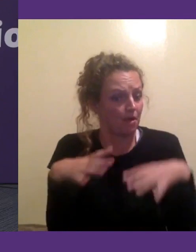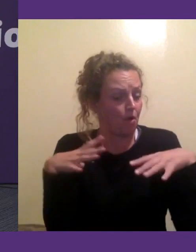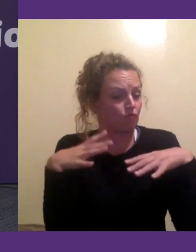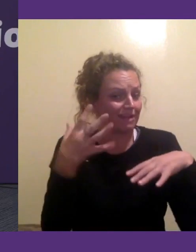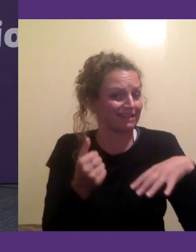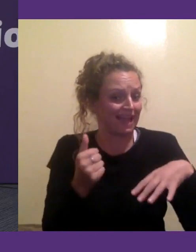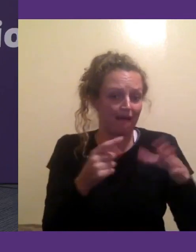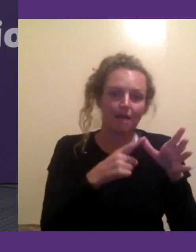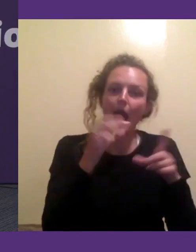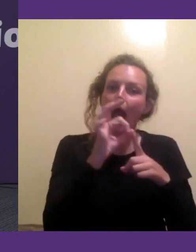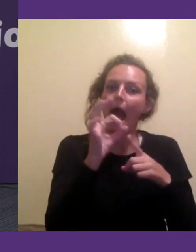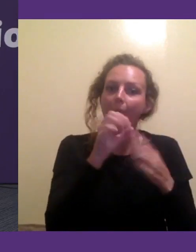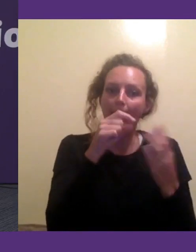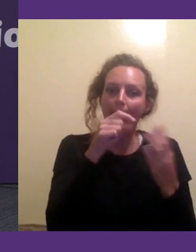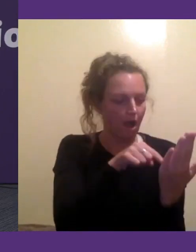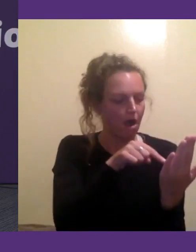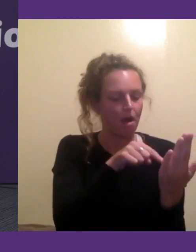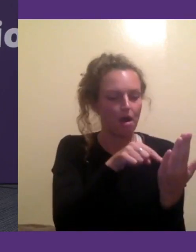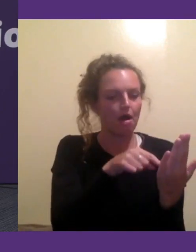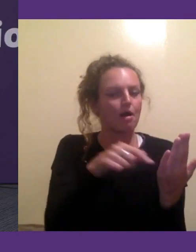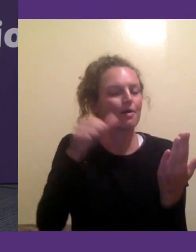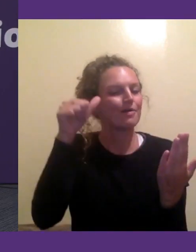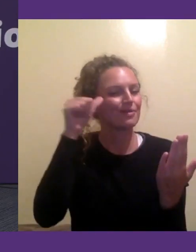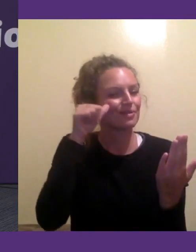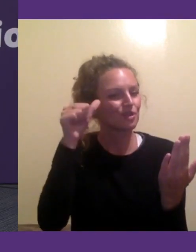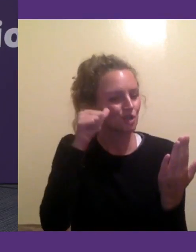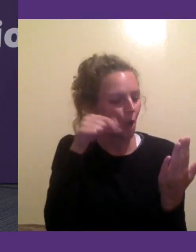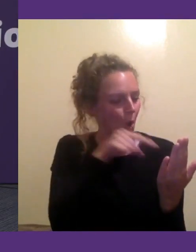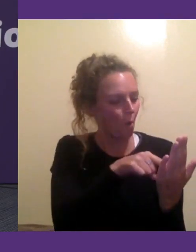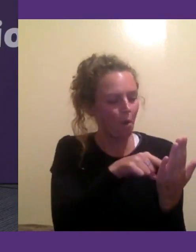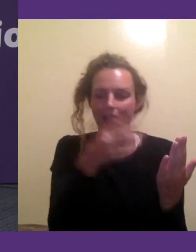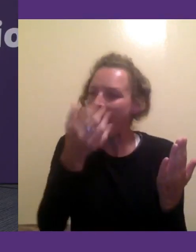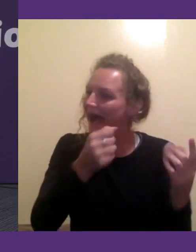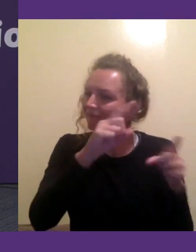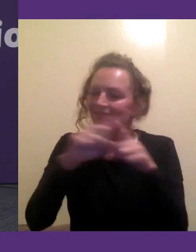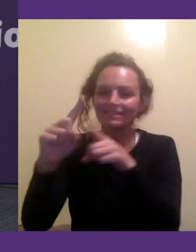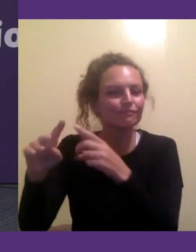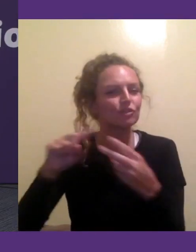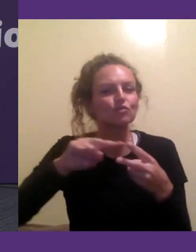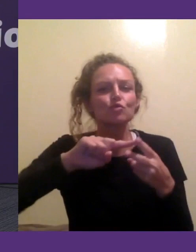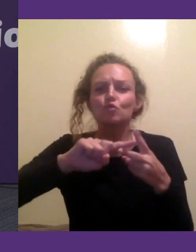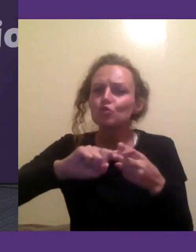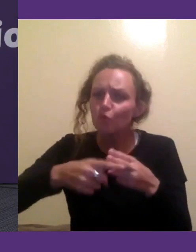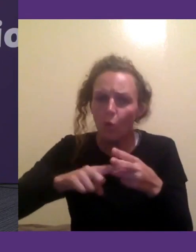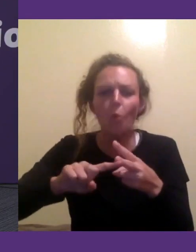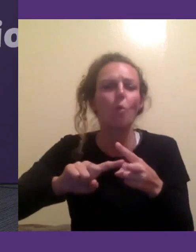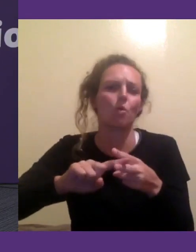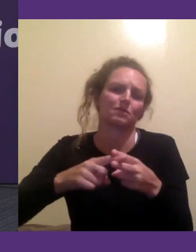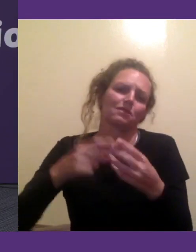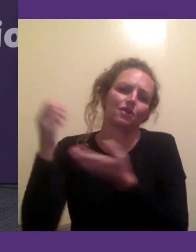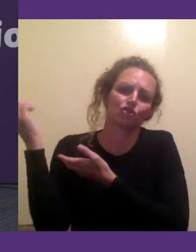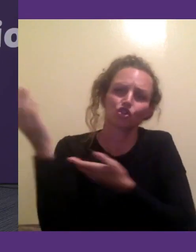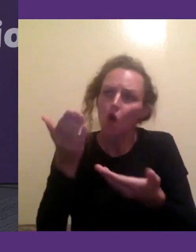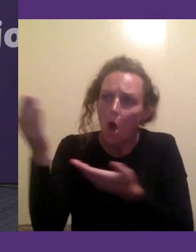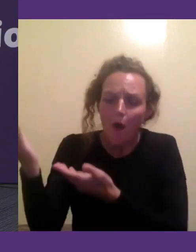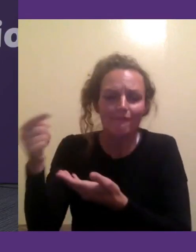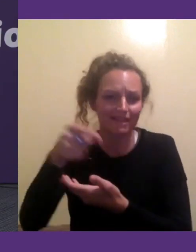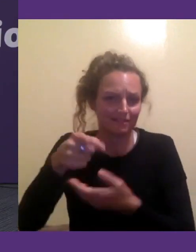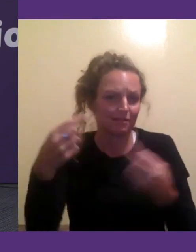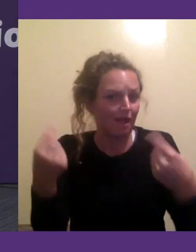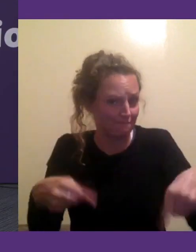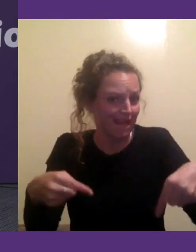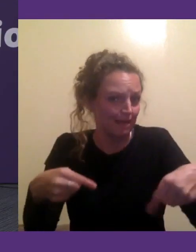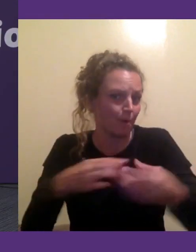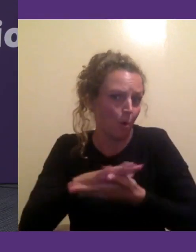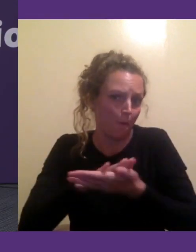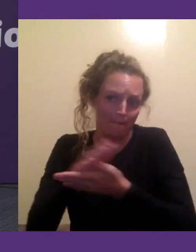on, there are tools available to you to help that cause, and trying to find those tools and use them to build better